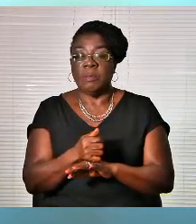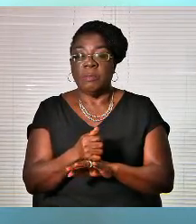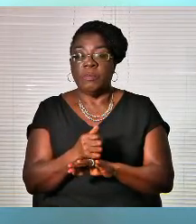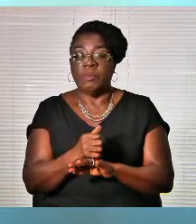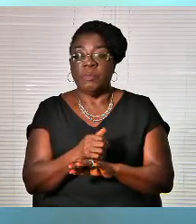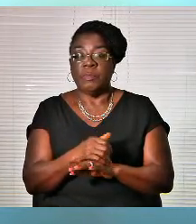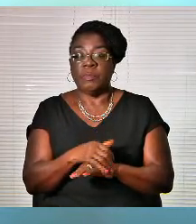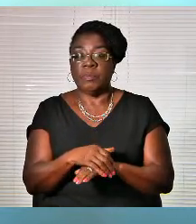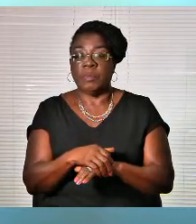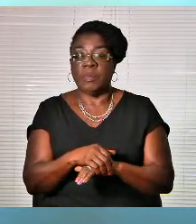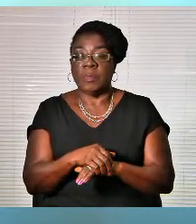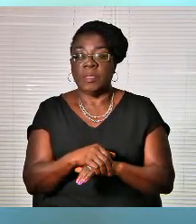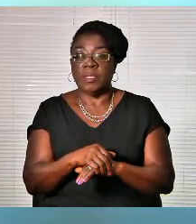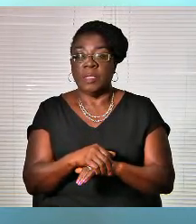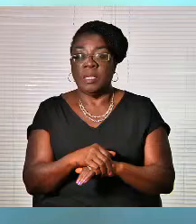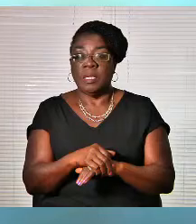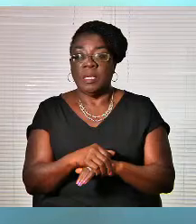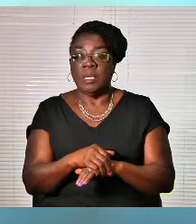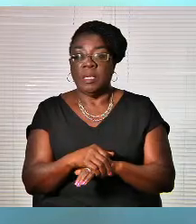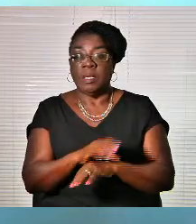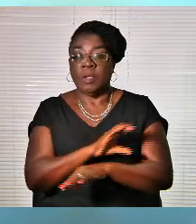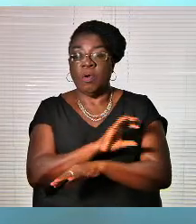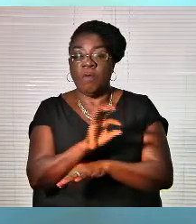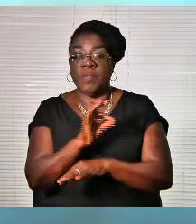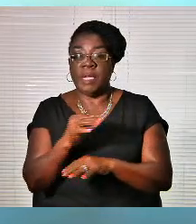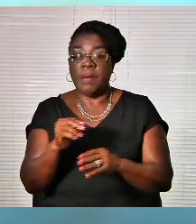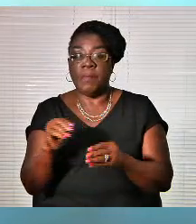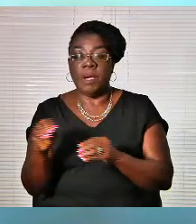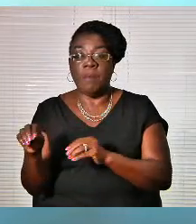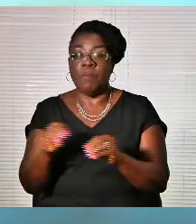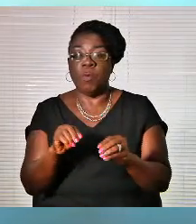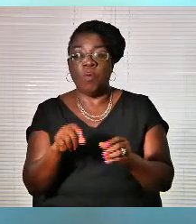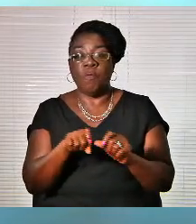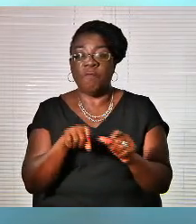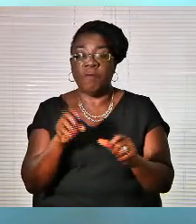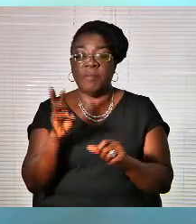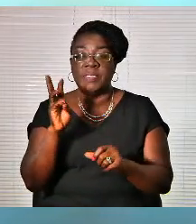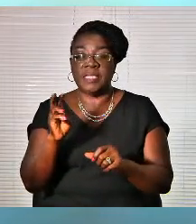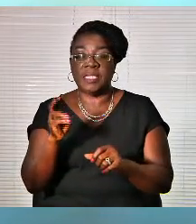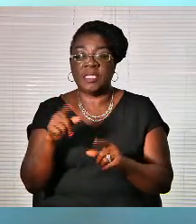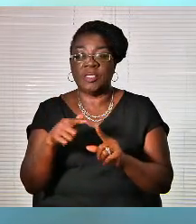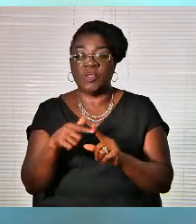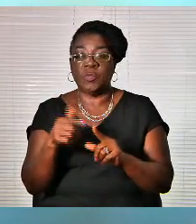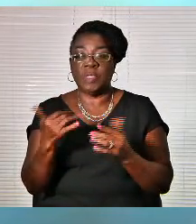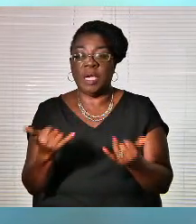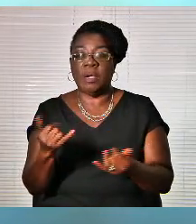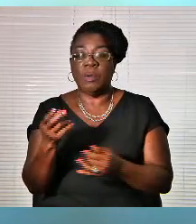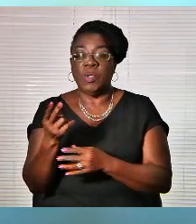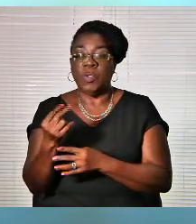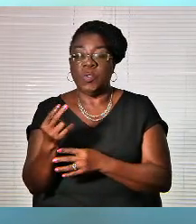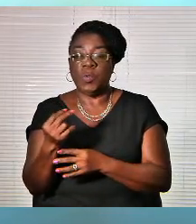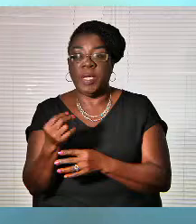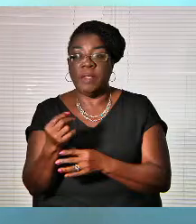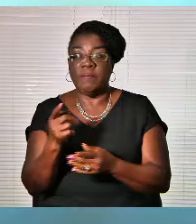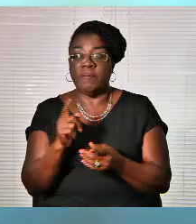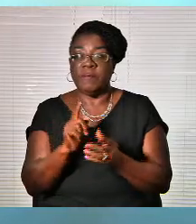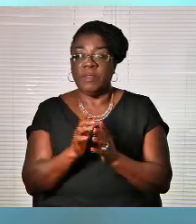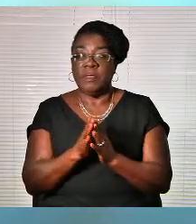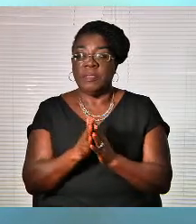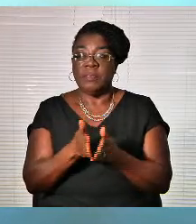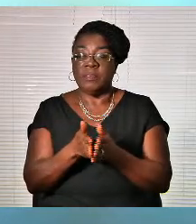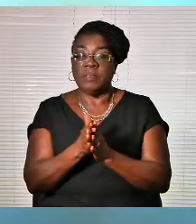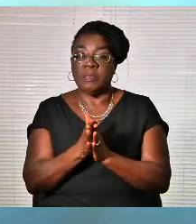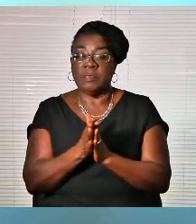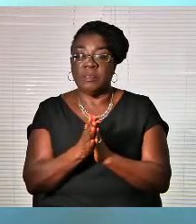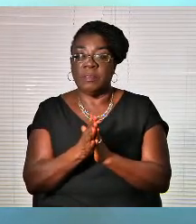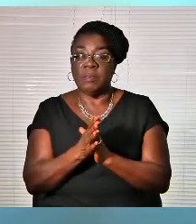from 6 to 12 cases. Can you clarify for the Eleuthero public whether these cases are a growing cluster, for example, in central Eleuthera,